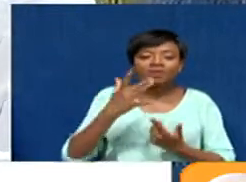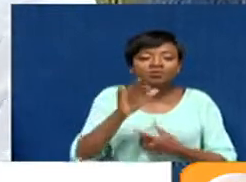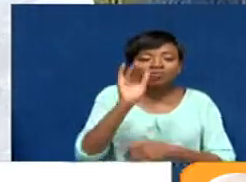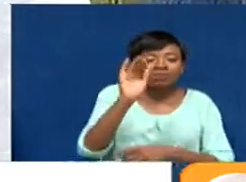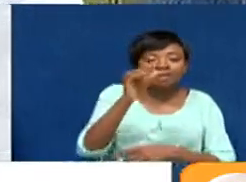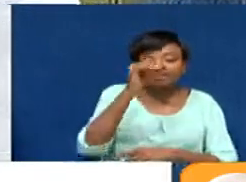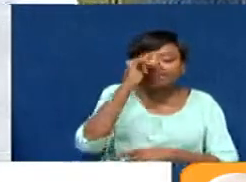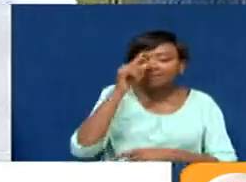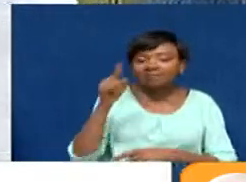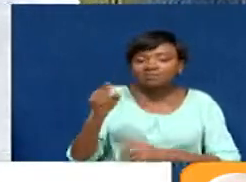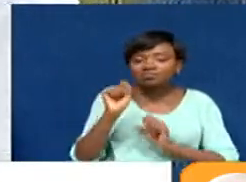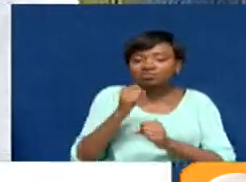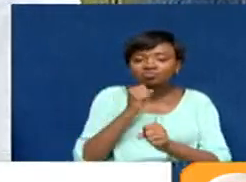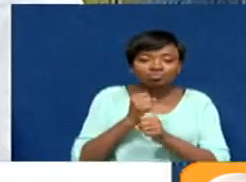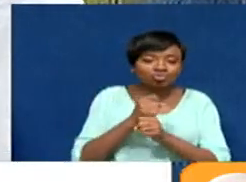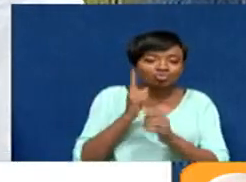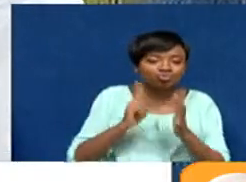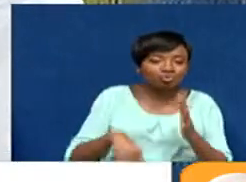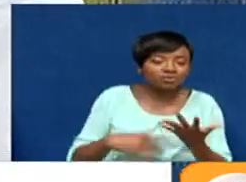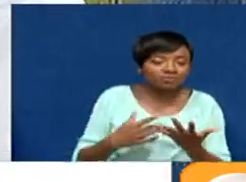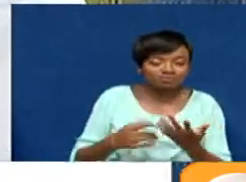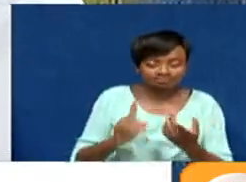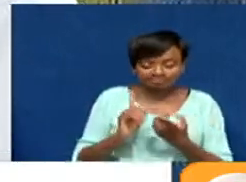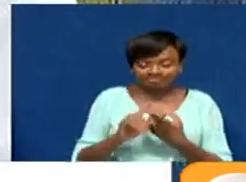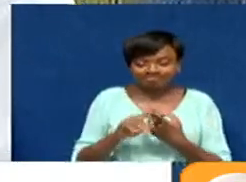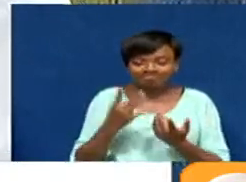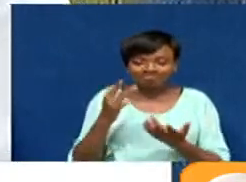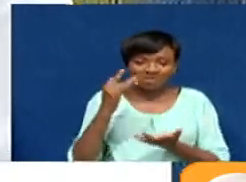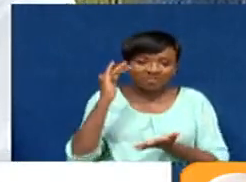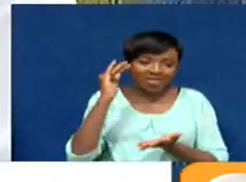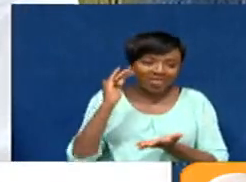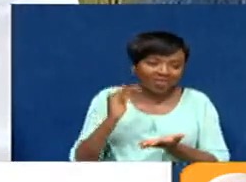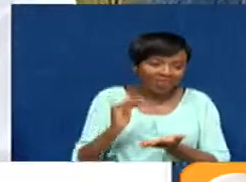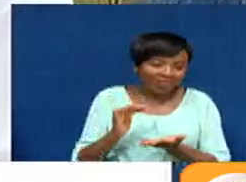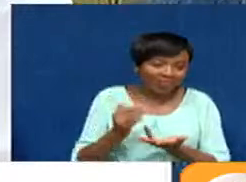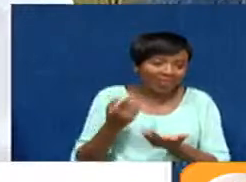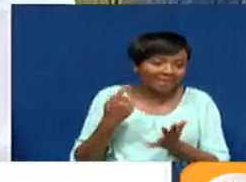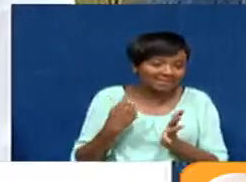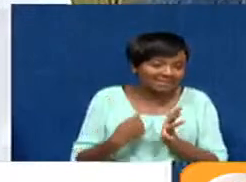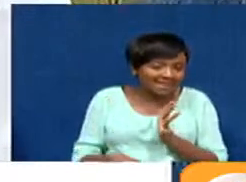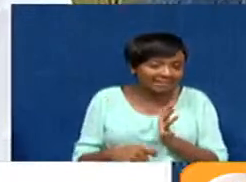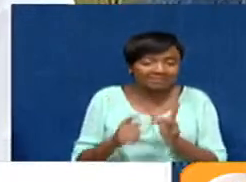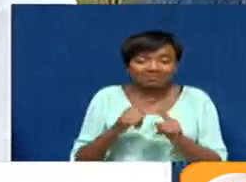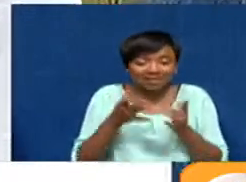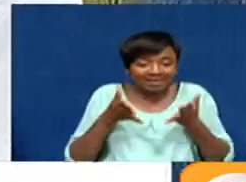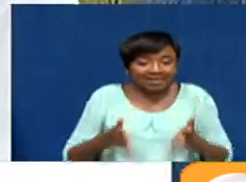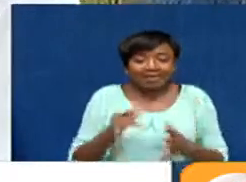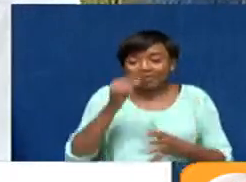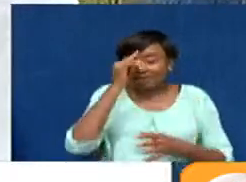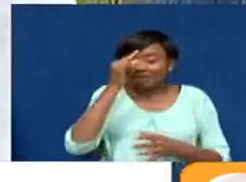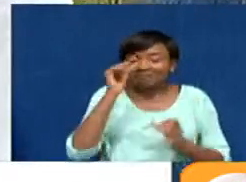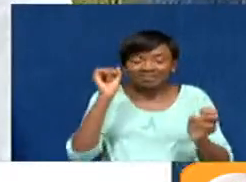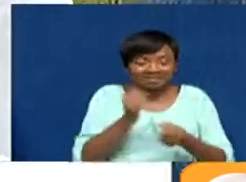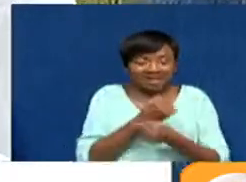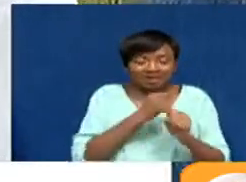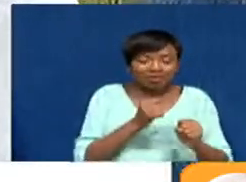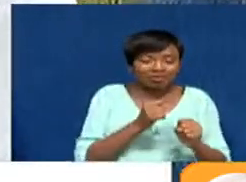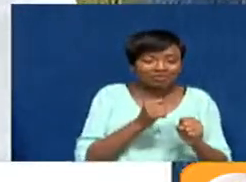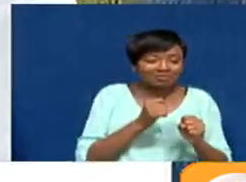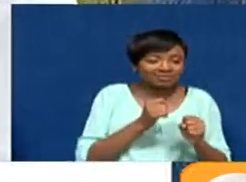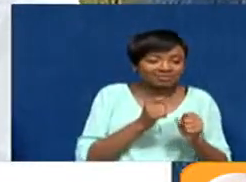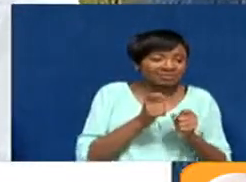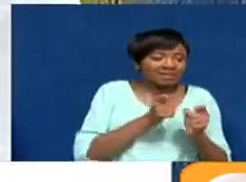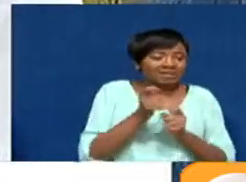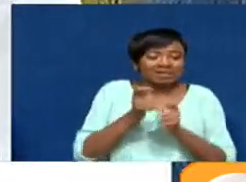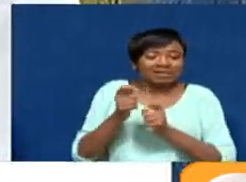do to ease? Maybe taxes, reduce a little bit of them, but government does not have space right now for a lot of cash. So it's an